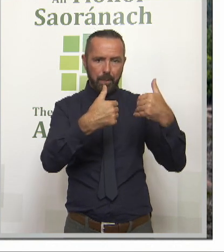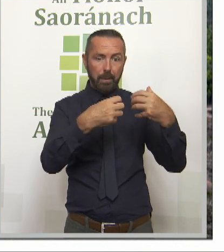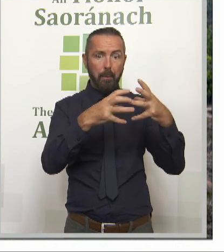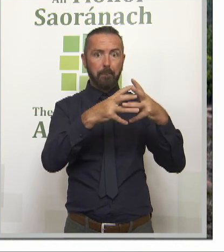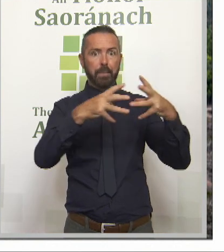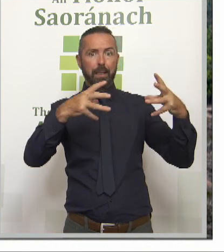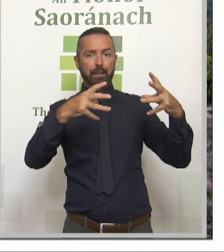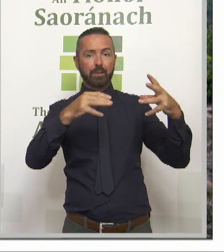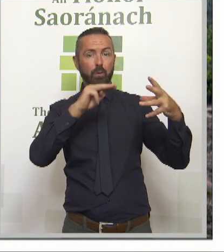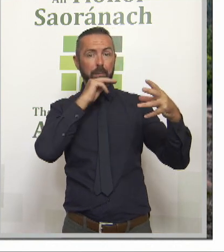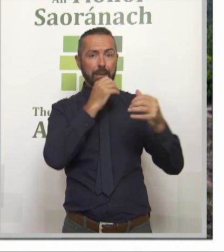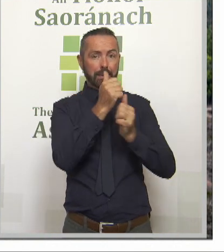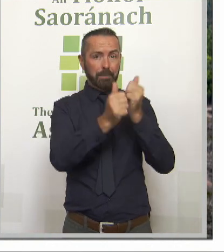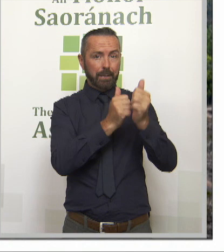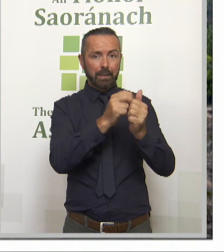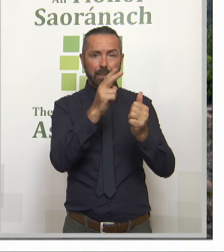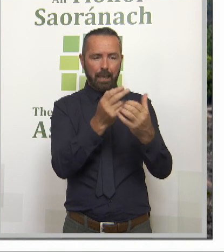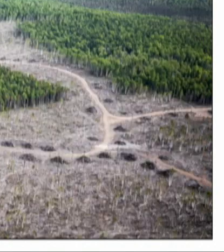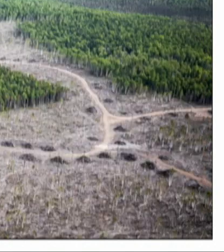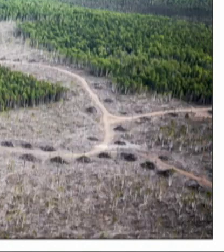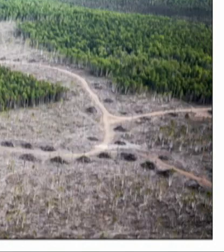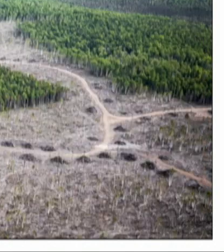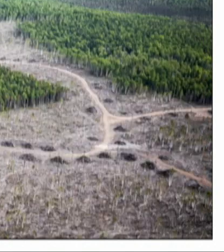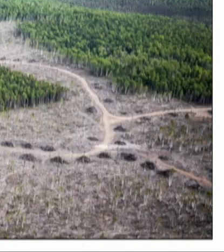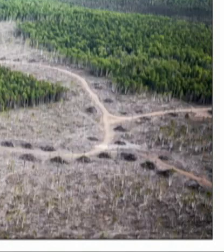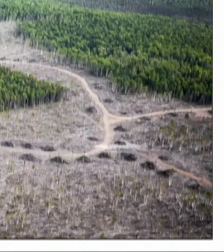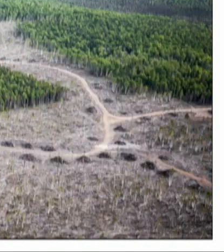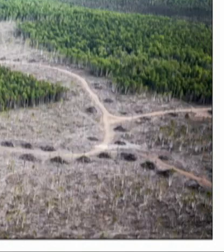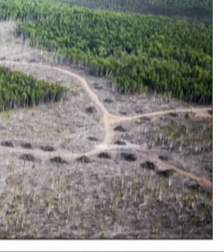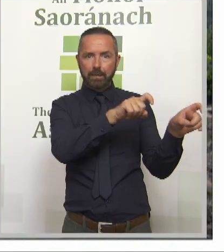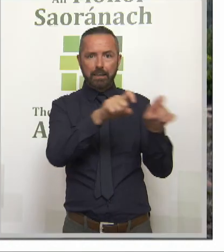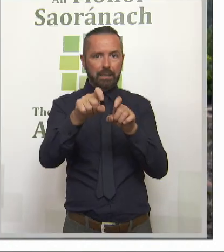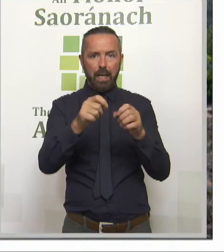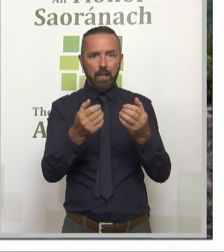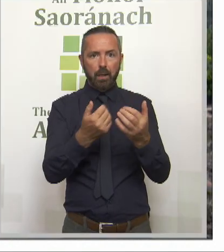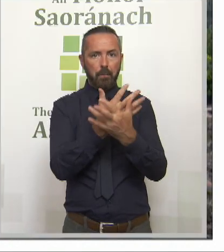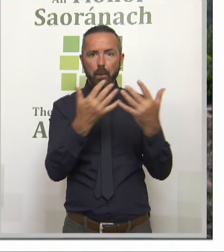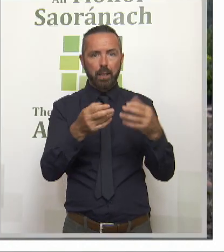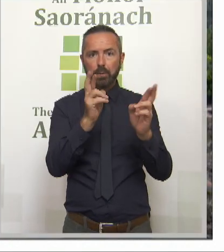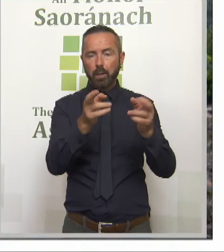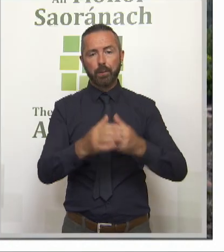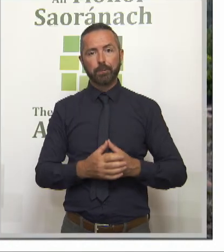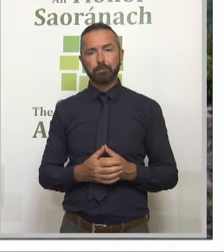big, species are not able to kind of move between patches, and they're not able to sustain populations properly.